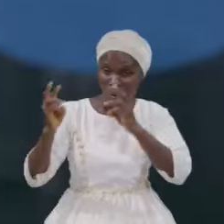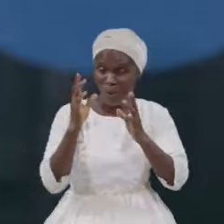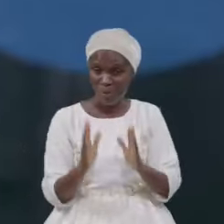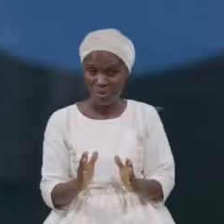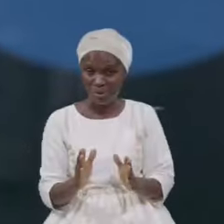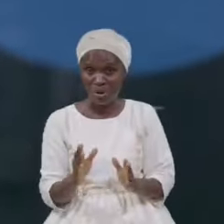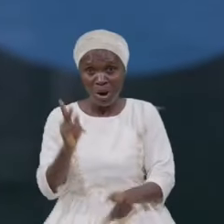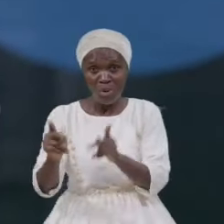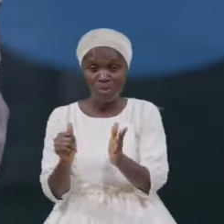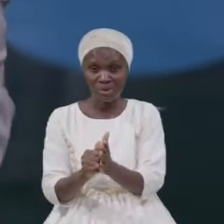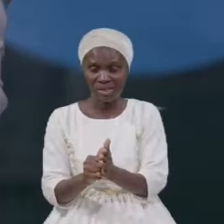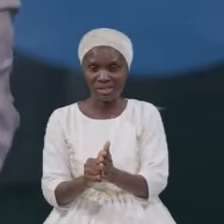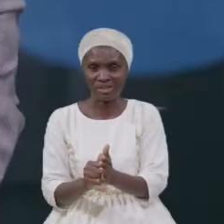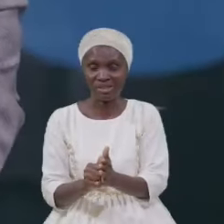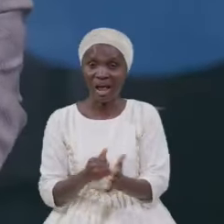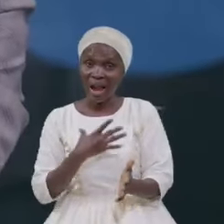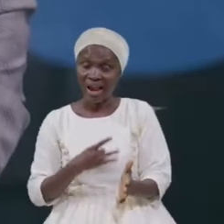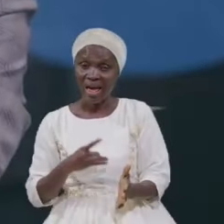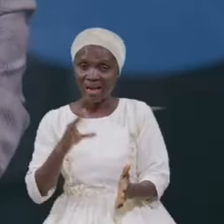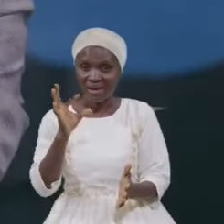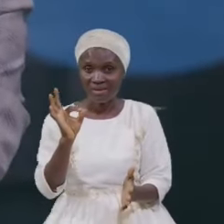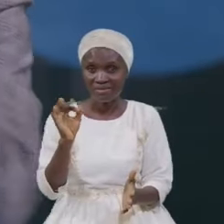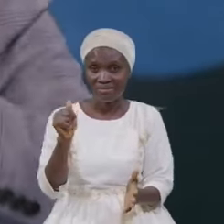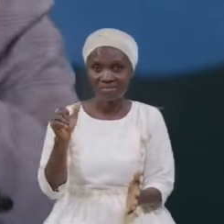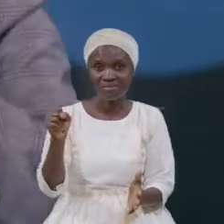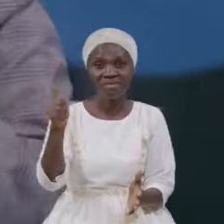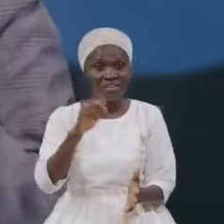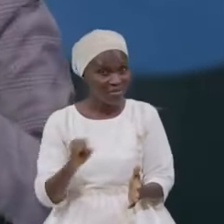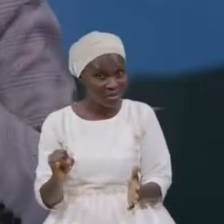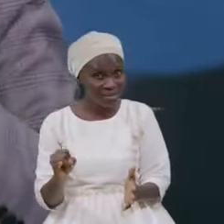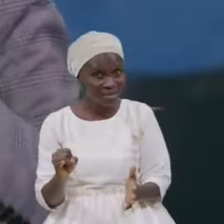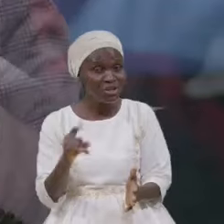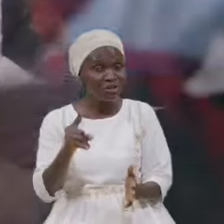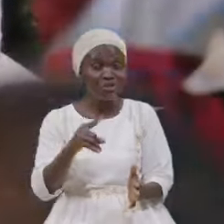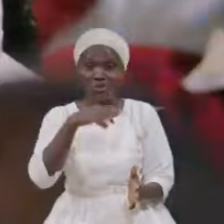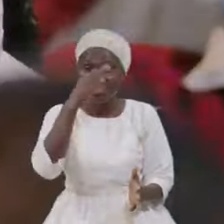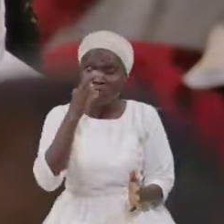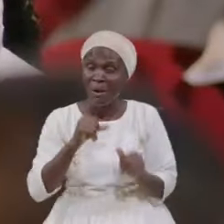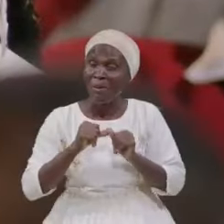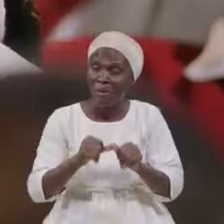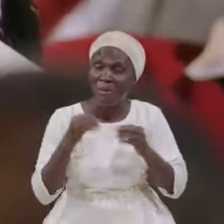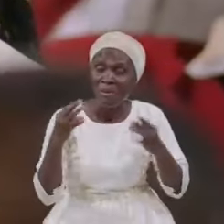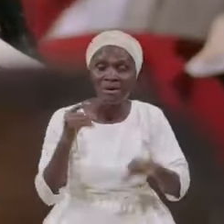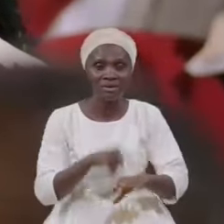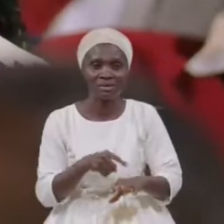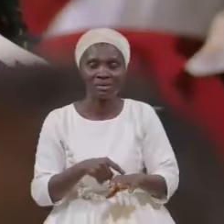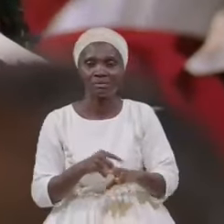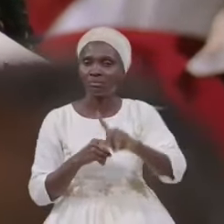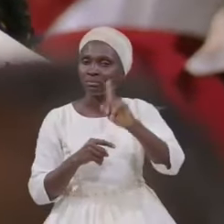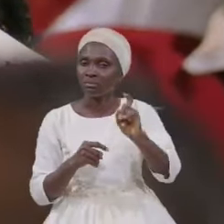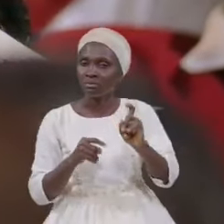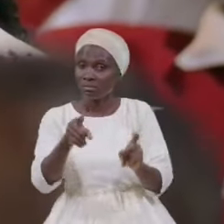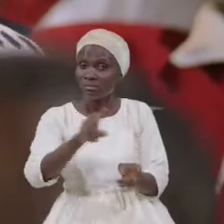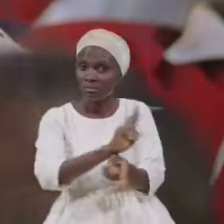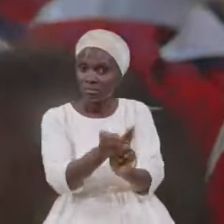you repented? Is anger there? Are you of bad temper? Are you stealing